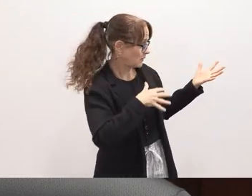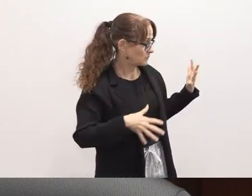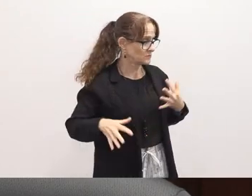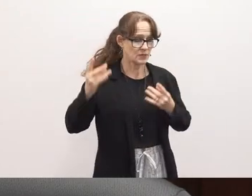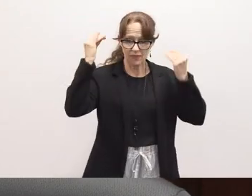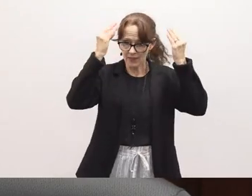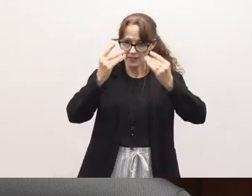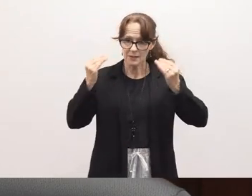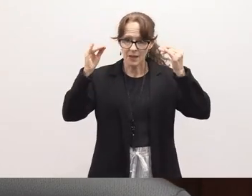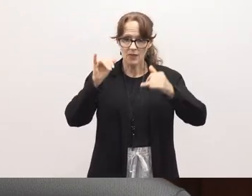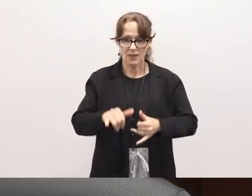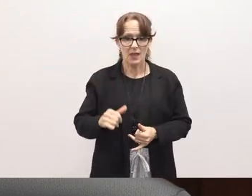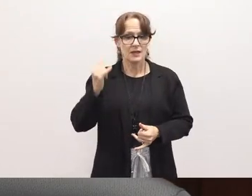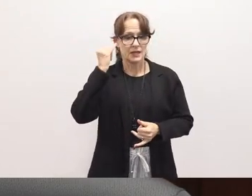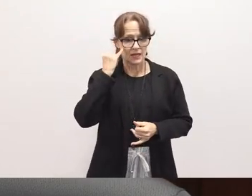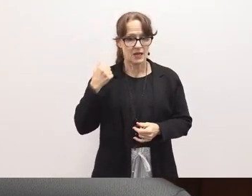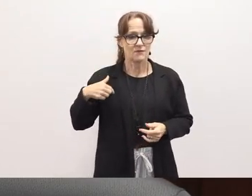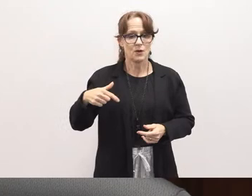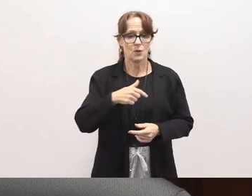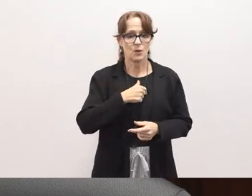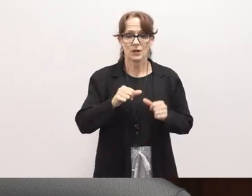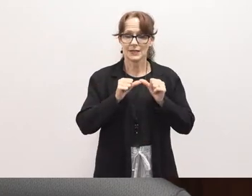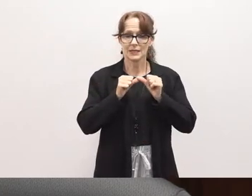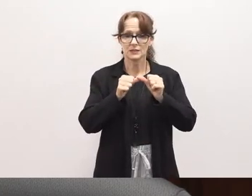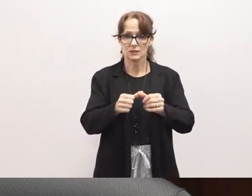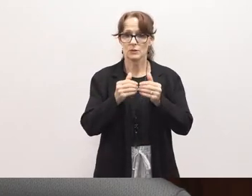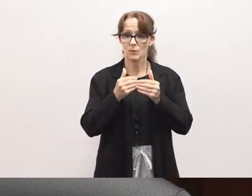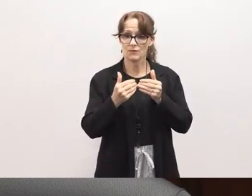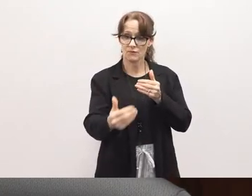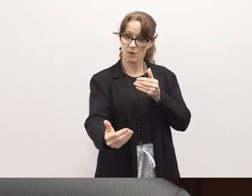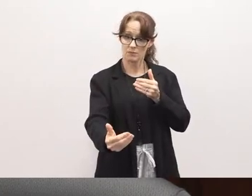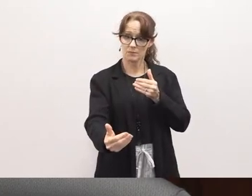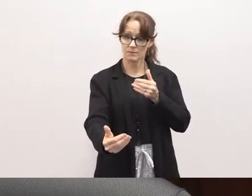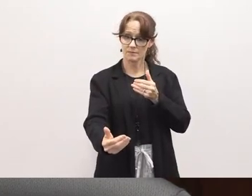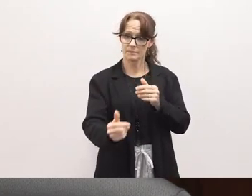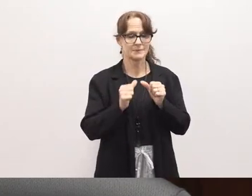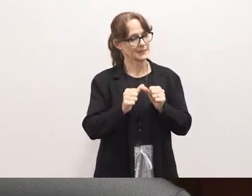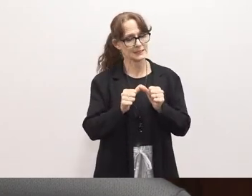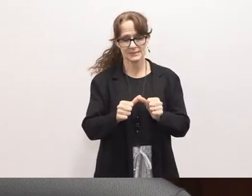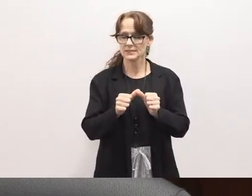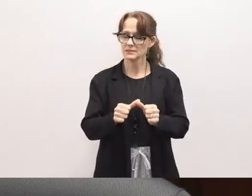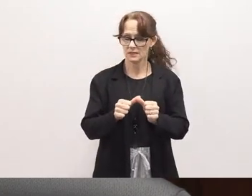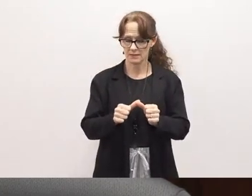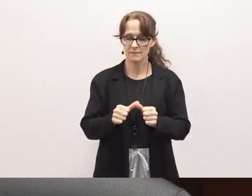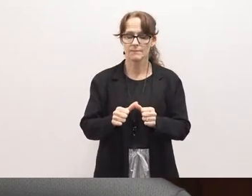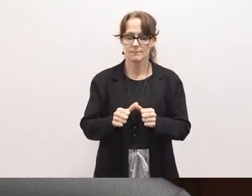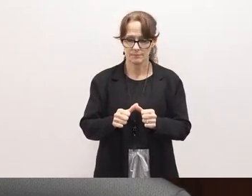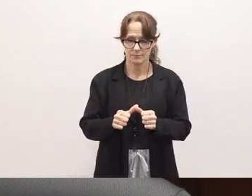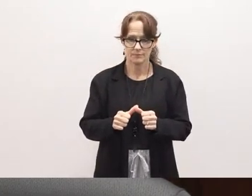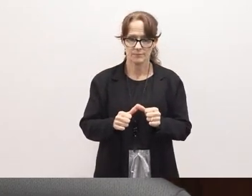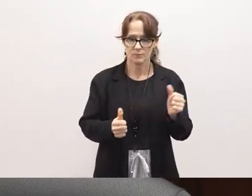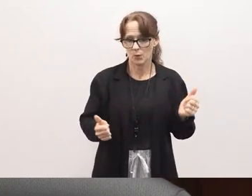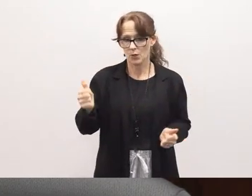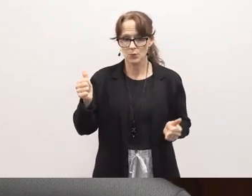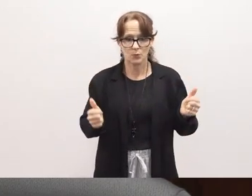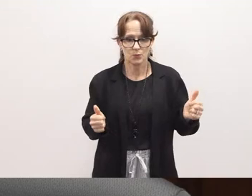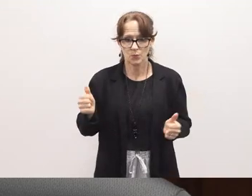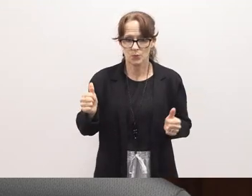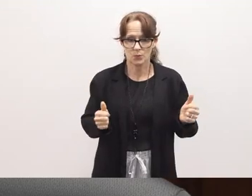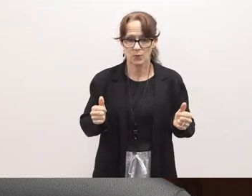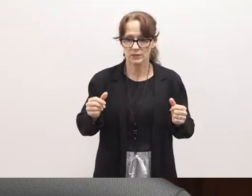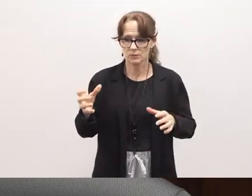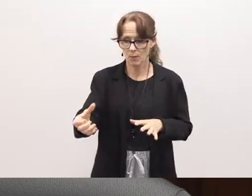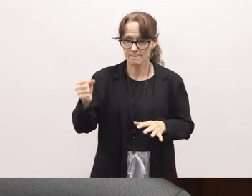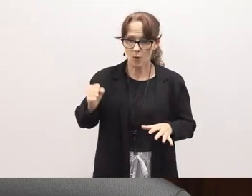reflect on that, because if that's how we're gonna move forward, then we need to be consistent with which items we're pulling, which items